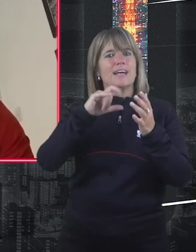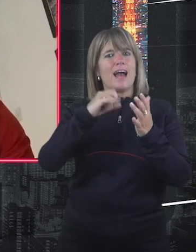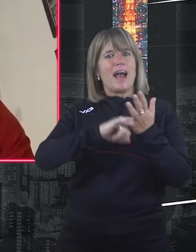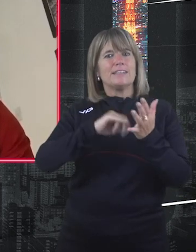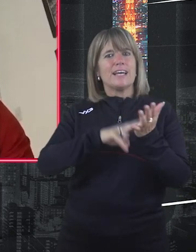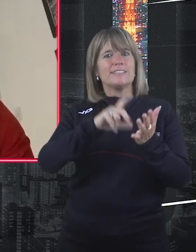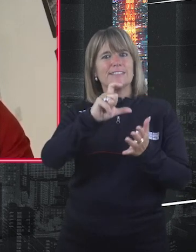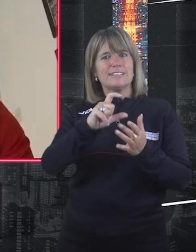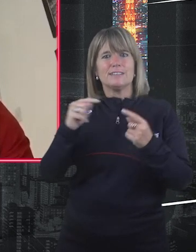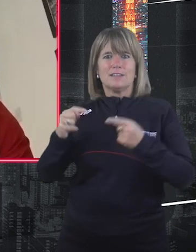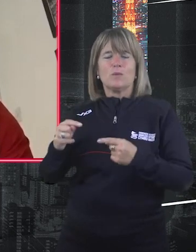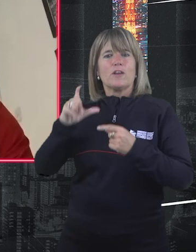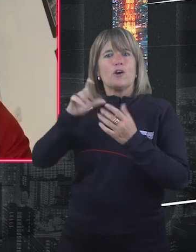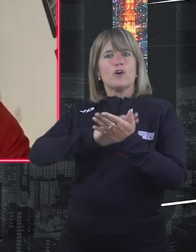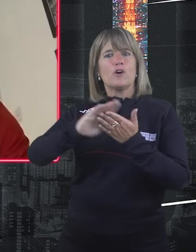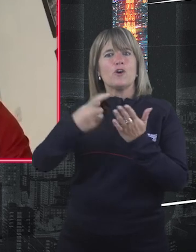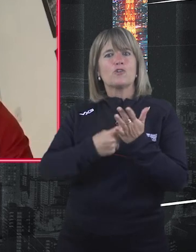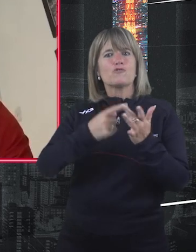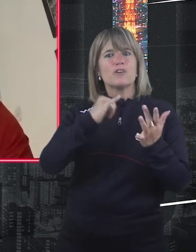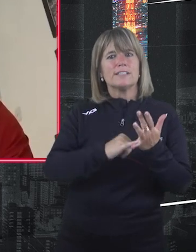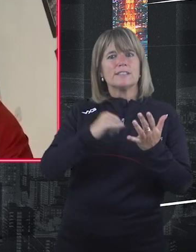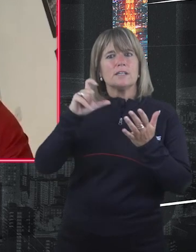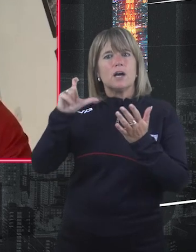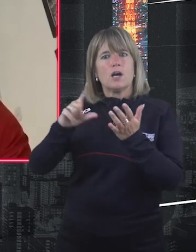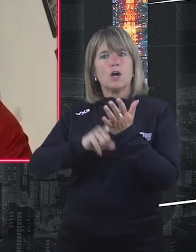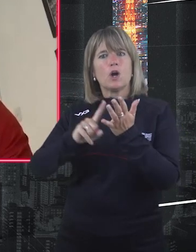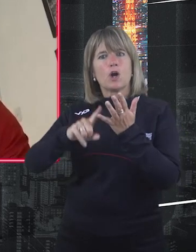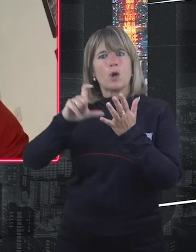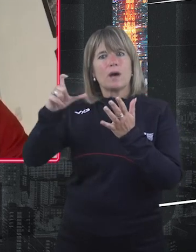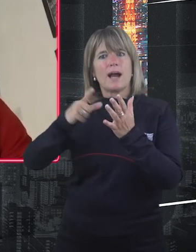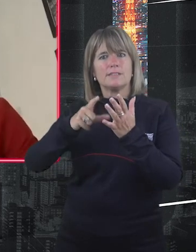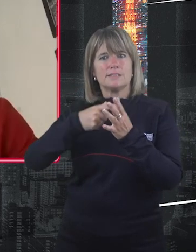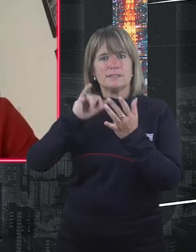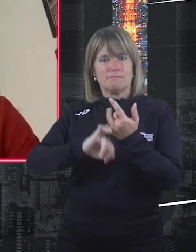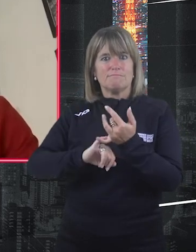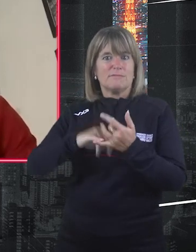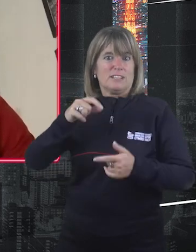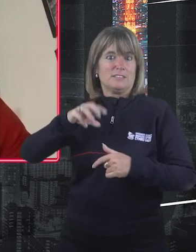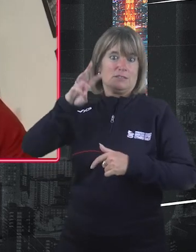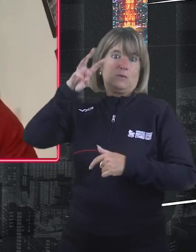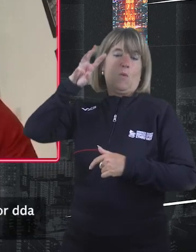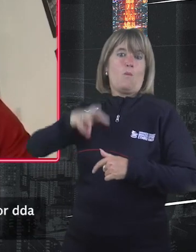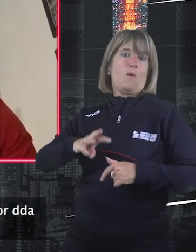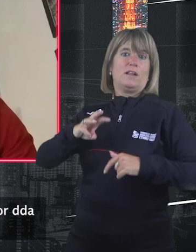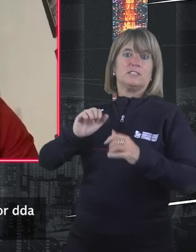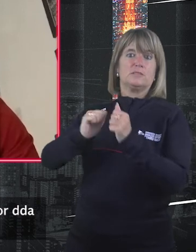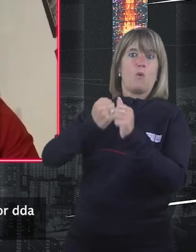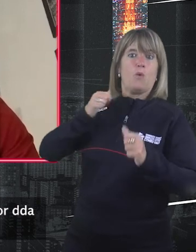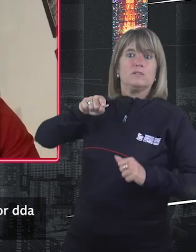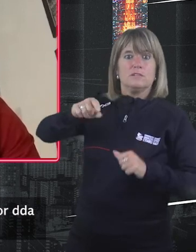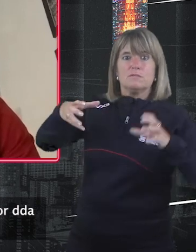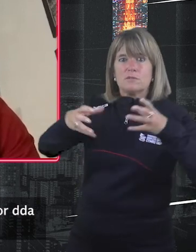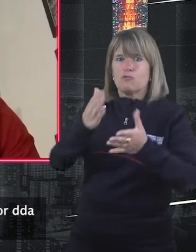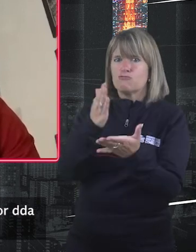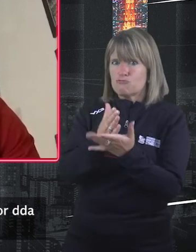S&C sessions with Chris Klukas at the Welsh Institute of Sport, they've been going really well, and I think that's really